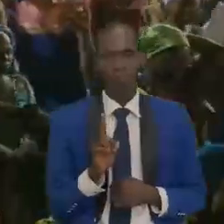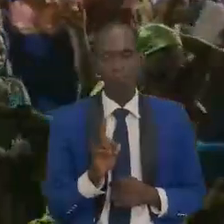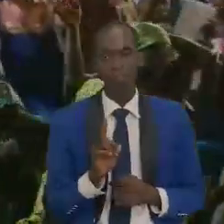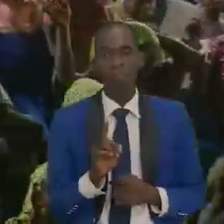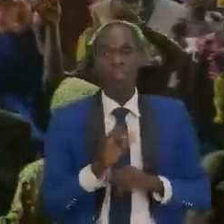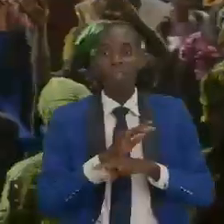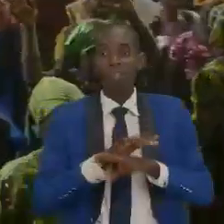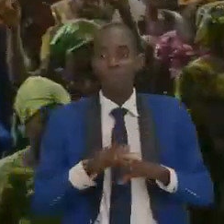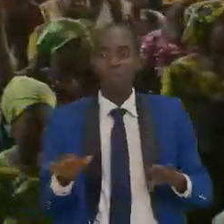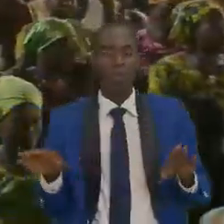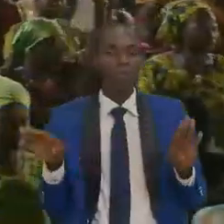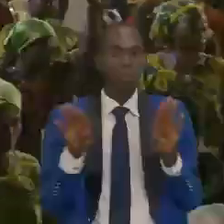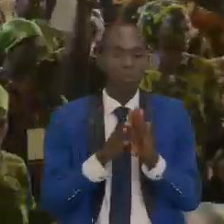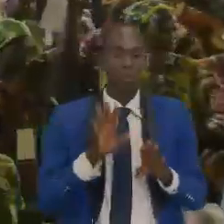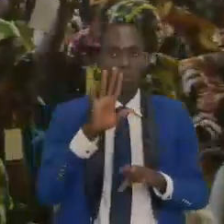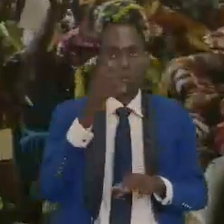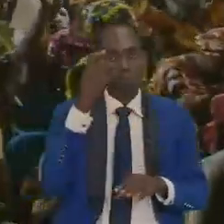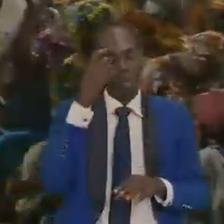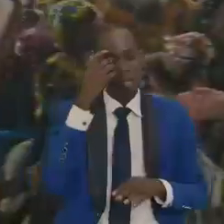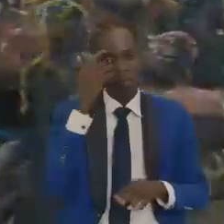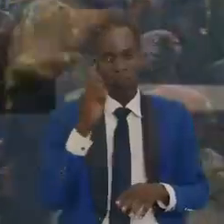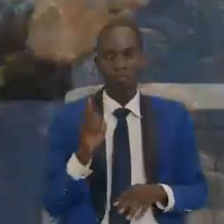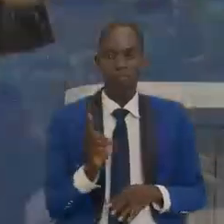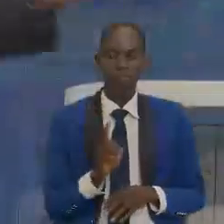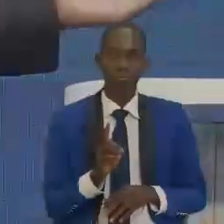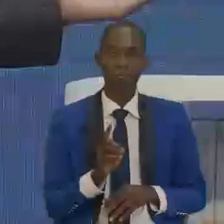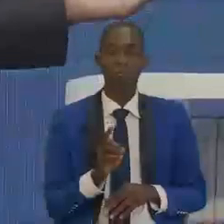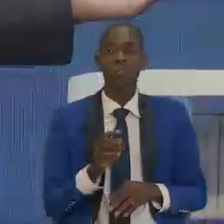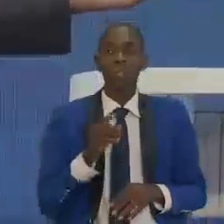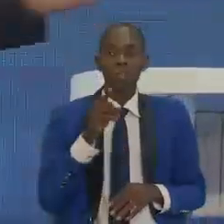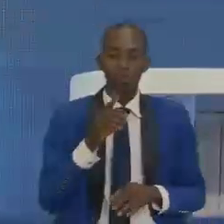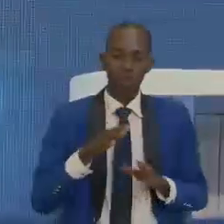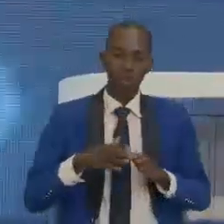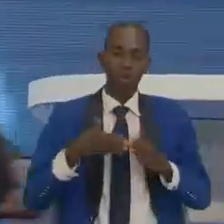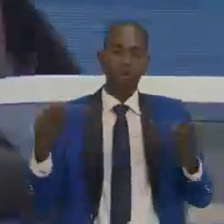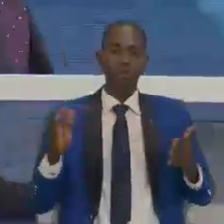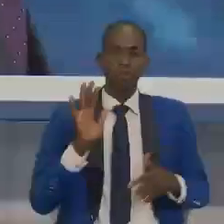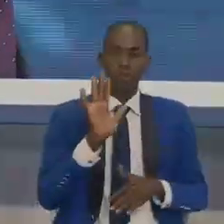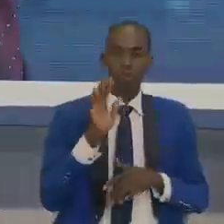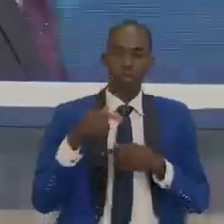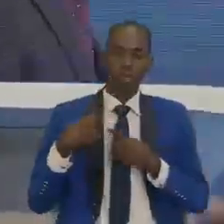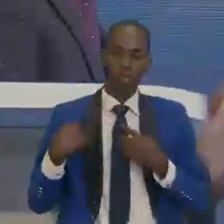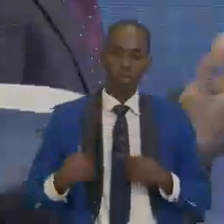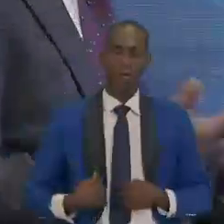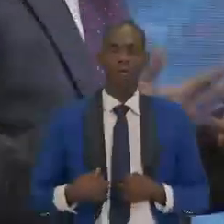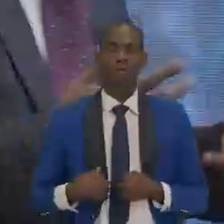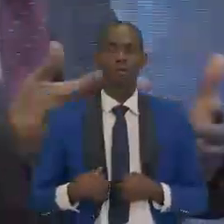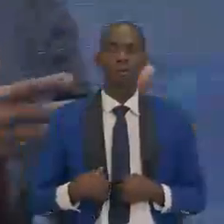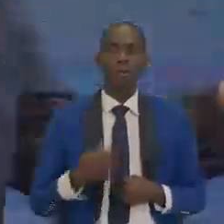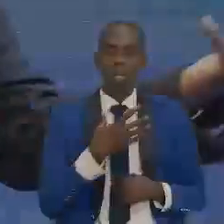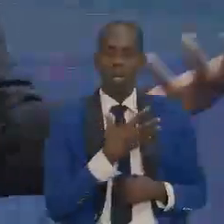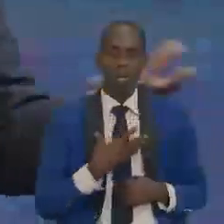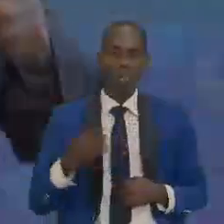Don't close your mind. You open your heart. and you open